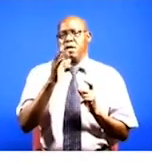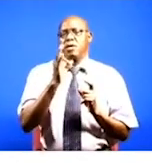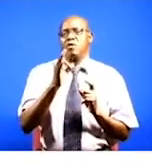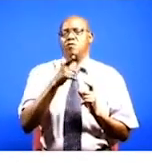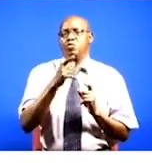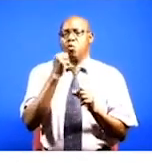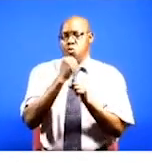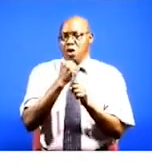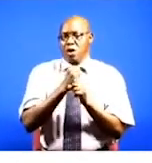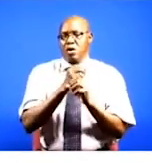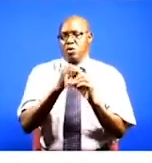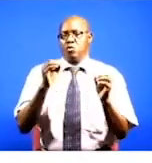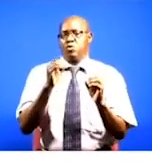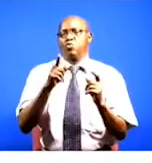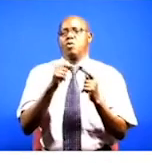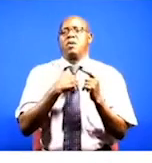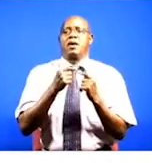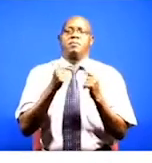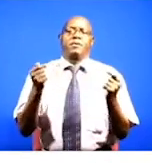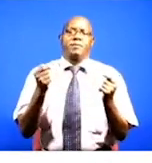kazi, yes, wewe ni adui yangu.